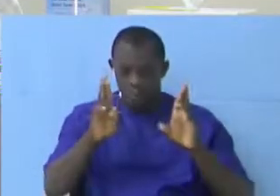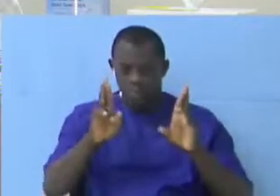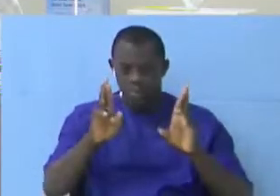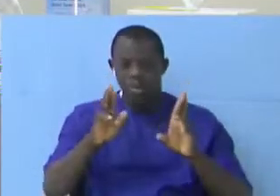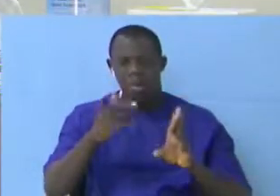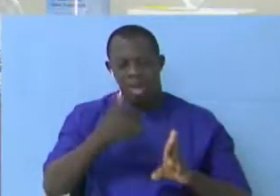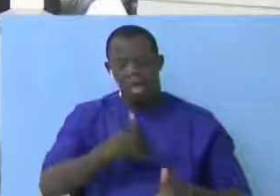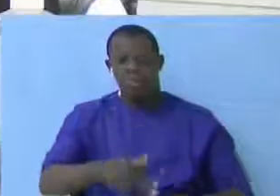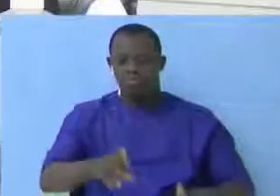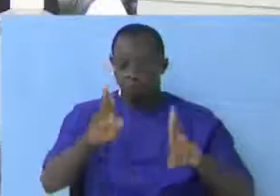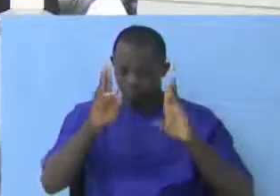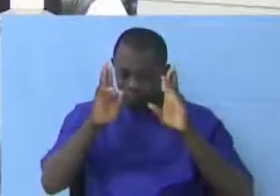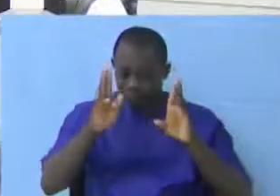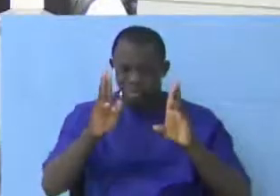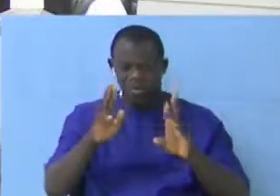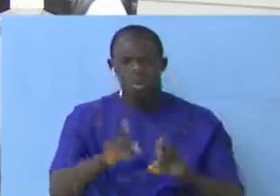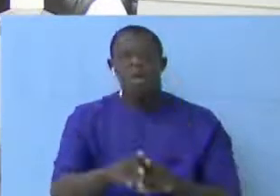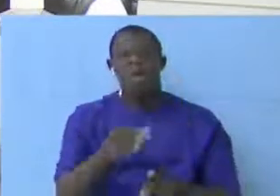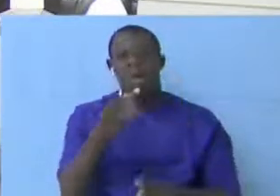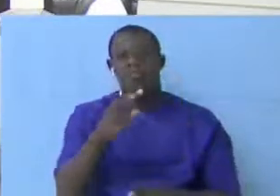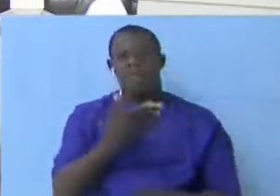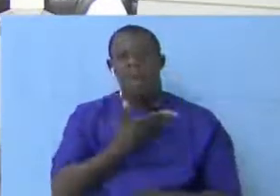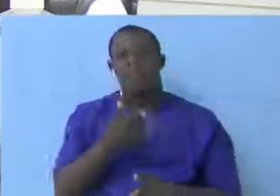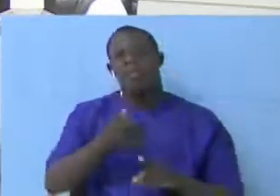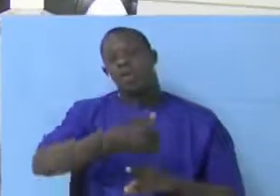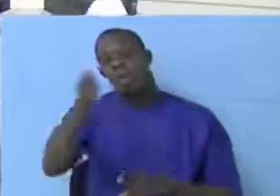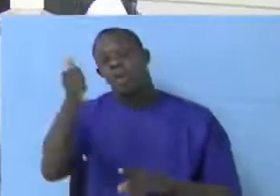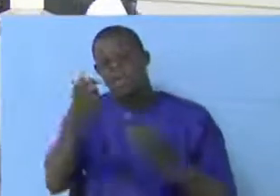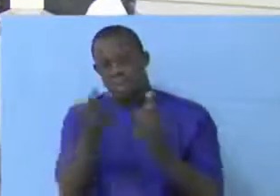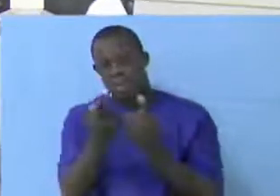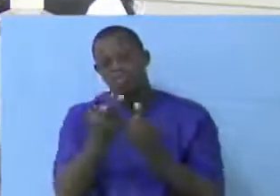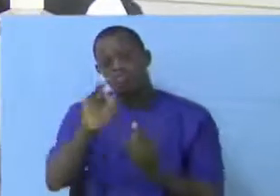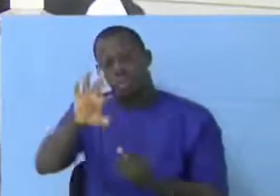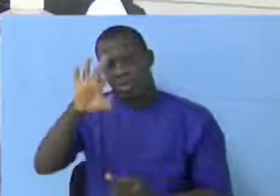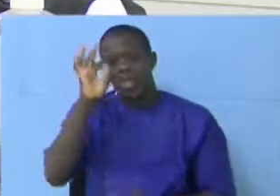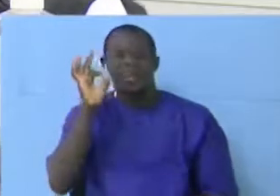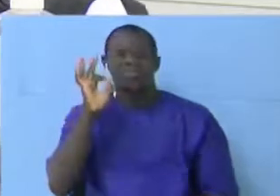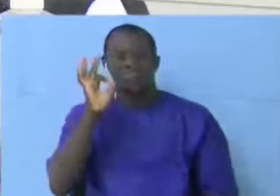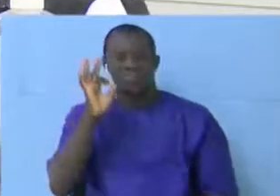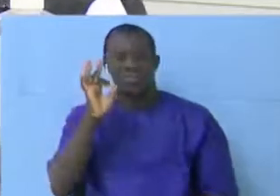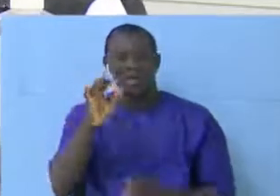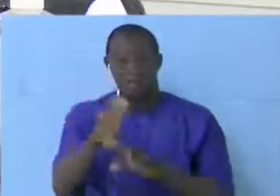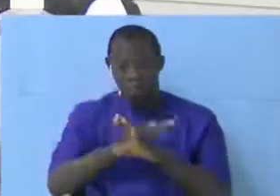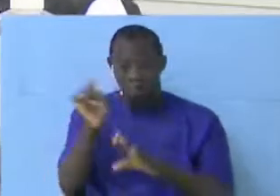there was an alternative. At that point.